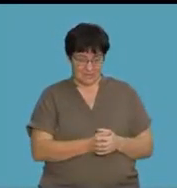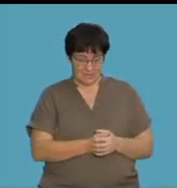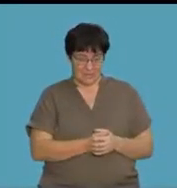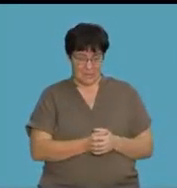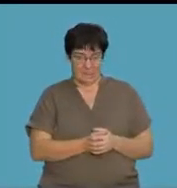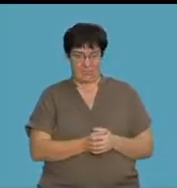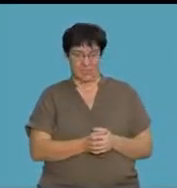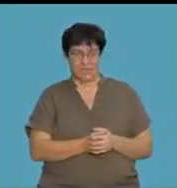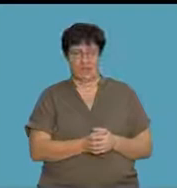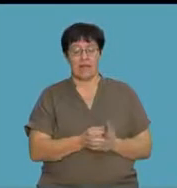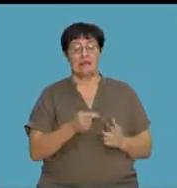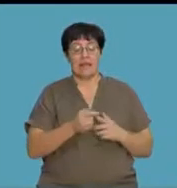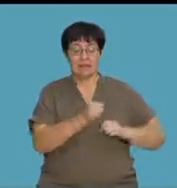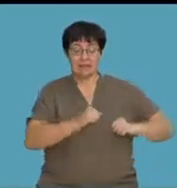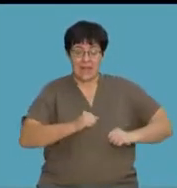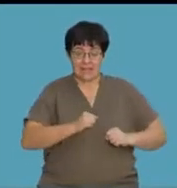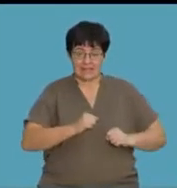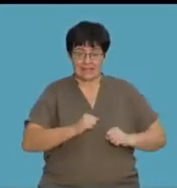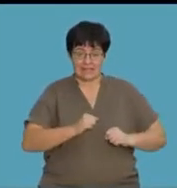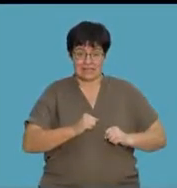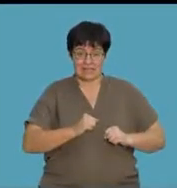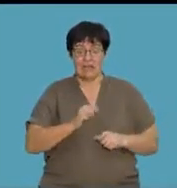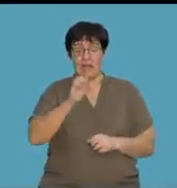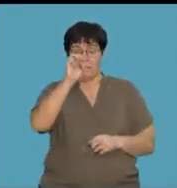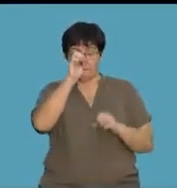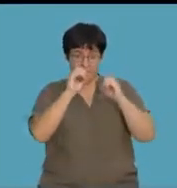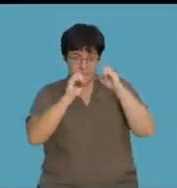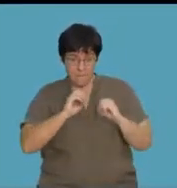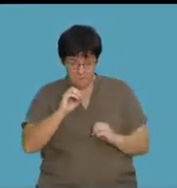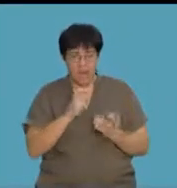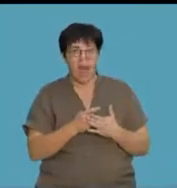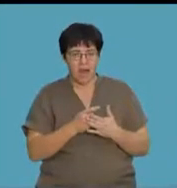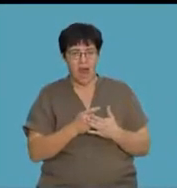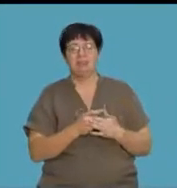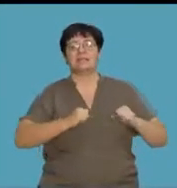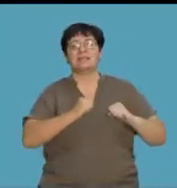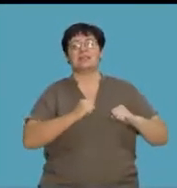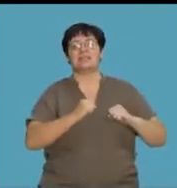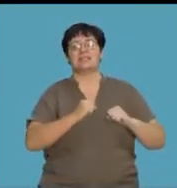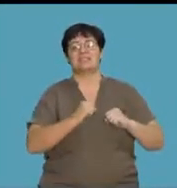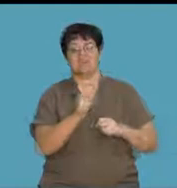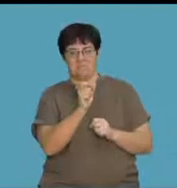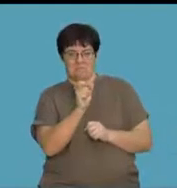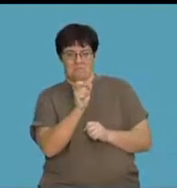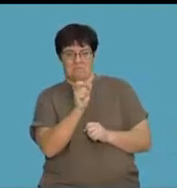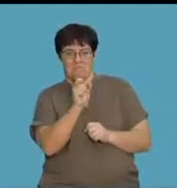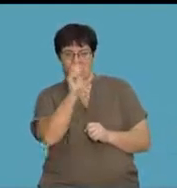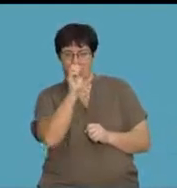those in a solid. The spaces exist between these particles. There are some spaces, but these spaces are actually